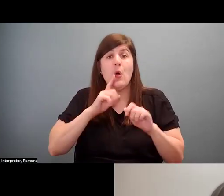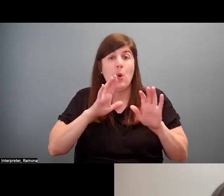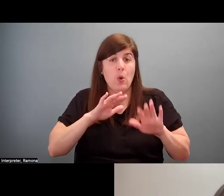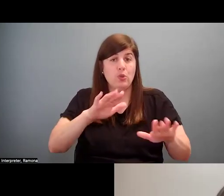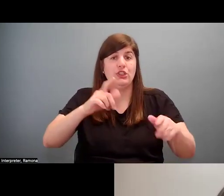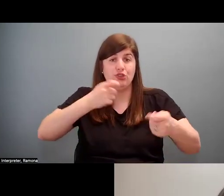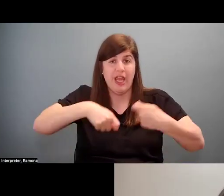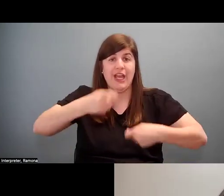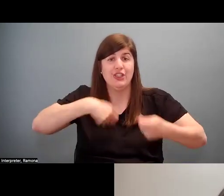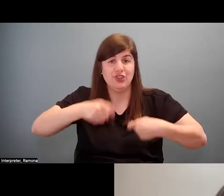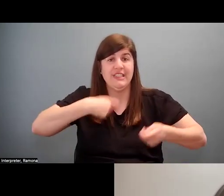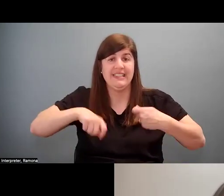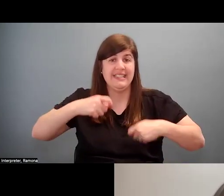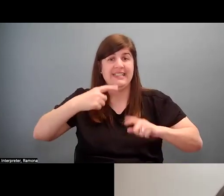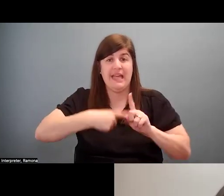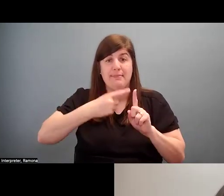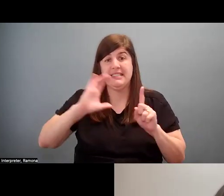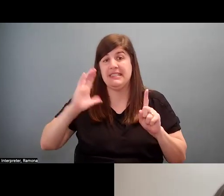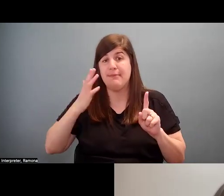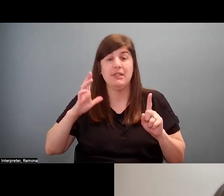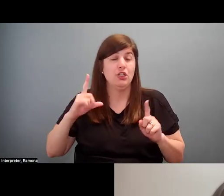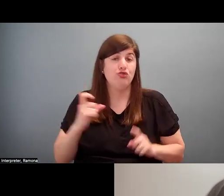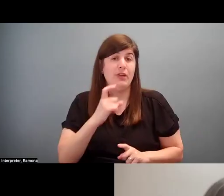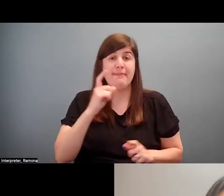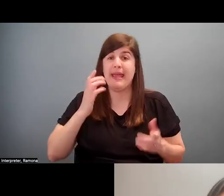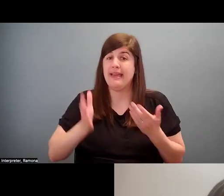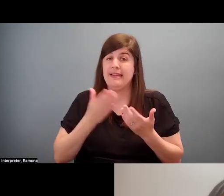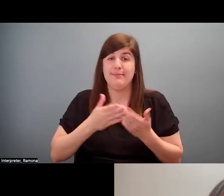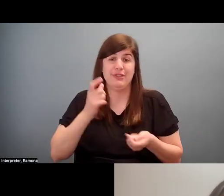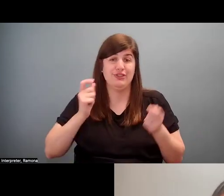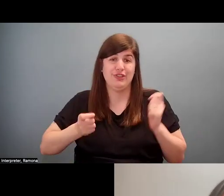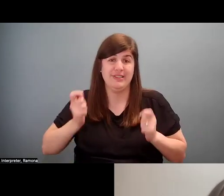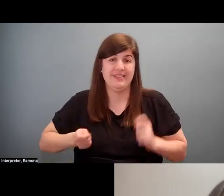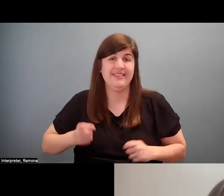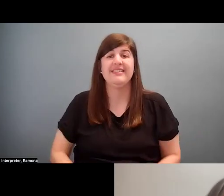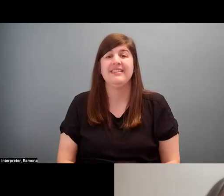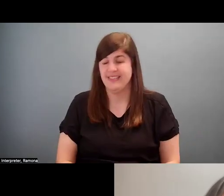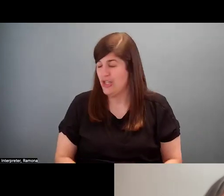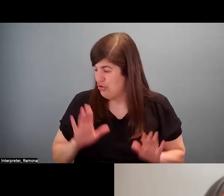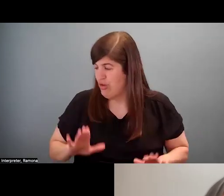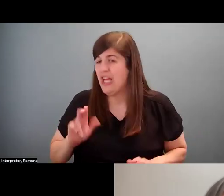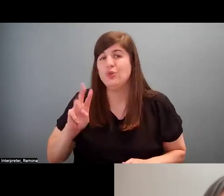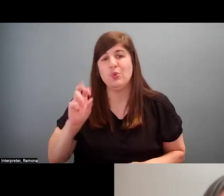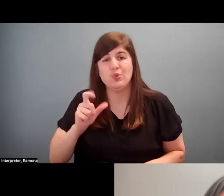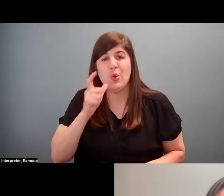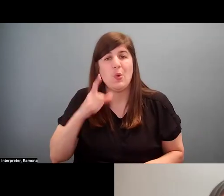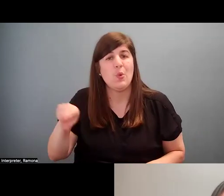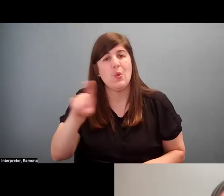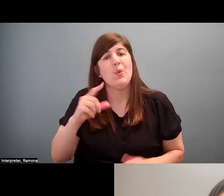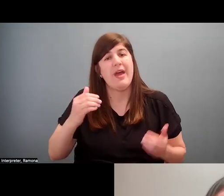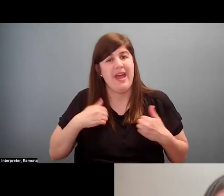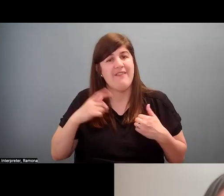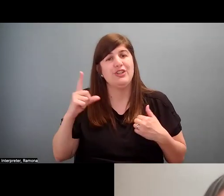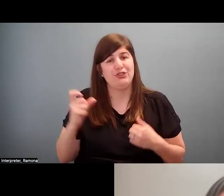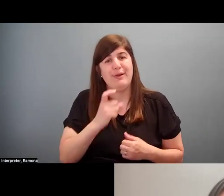temperatures, and it looks like shrimp will be able to adapt. That's great news for shrimp Yes. and Great news for everybody shrimp. who's got shrimp on the menu. That's good.